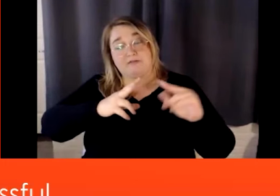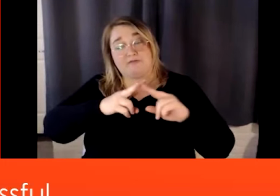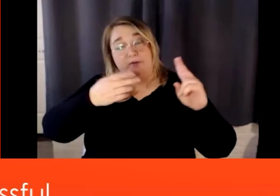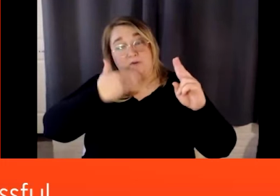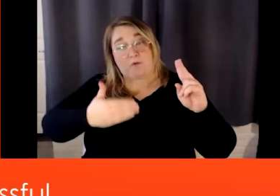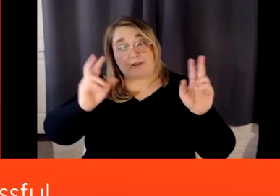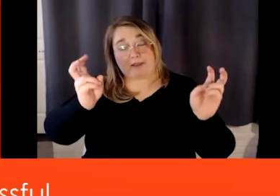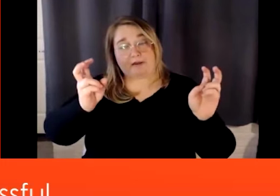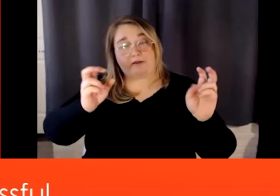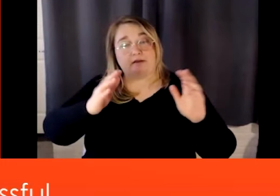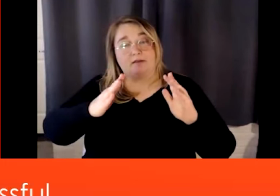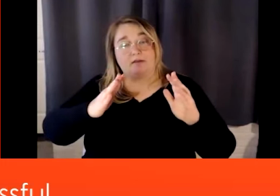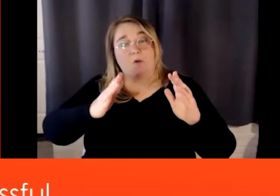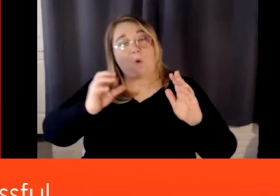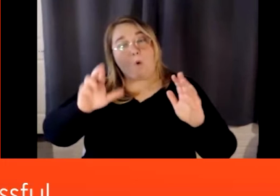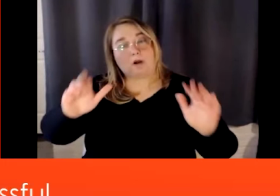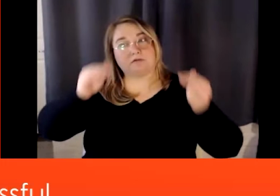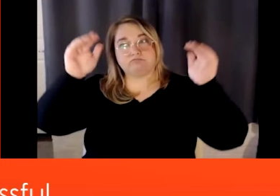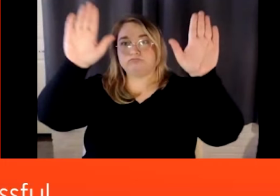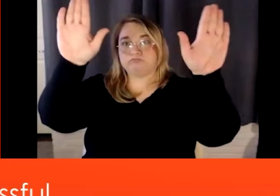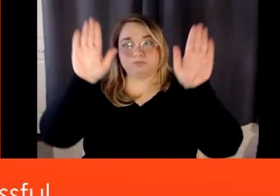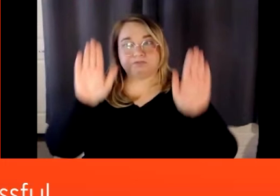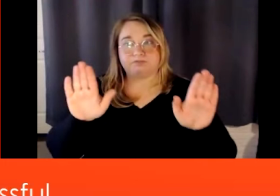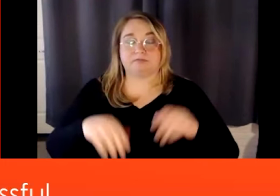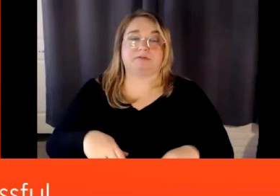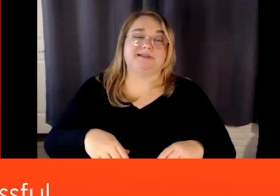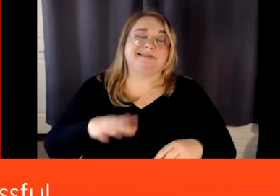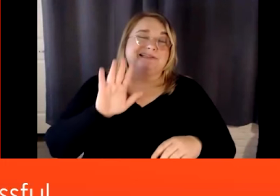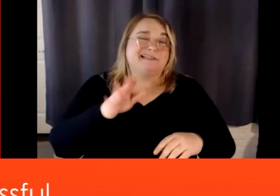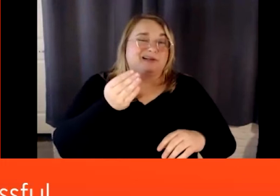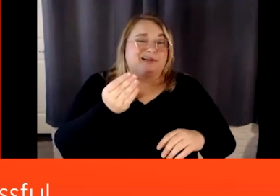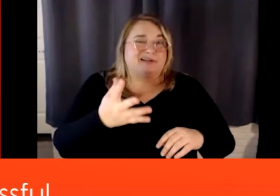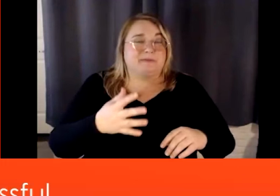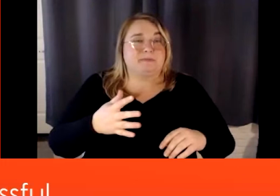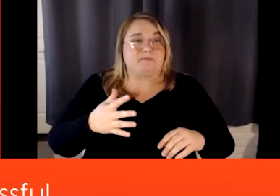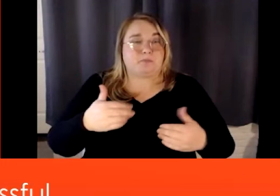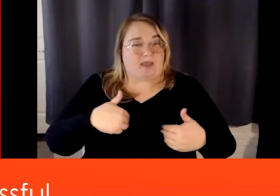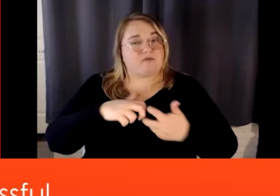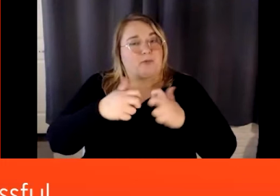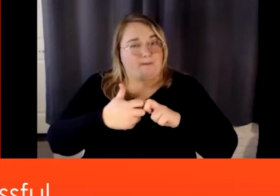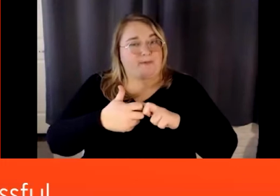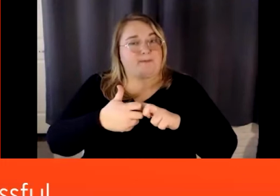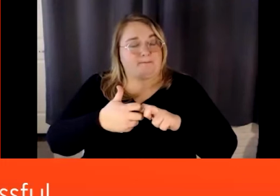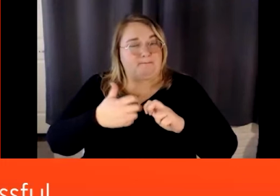excellent. Now we've got this little problem that's always been there in the